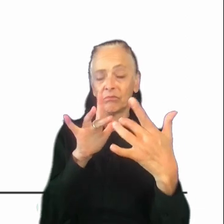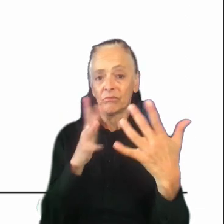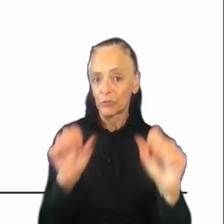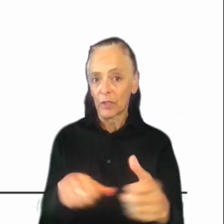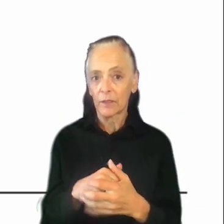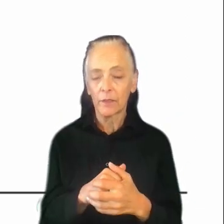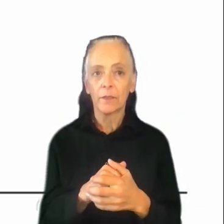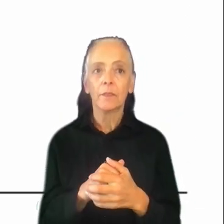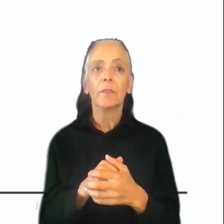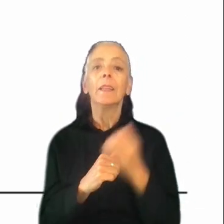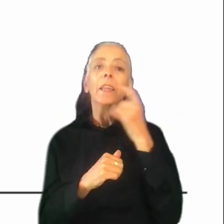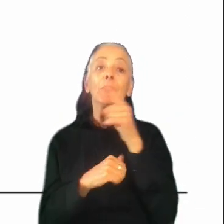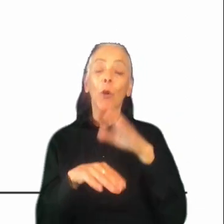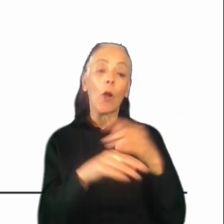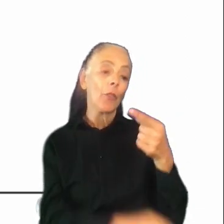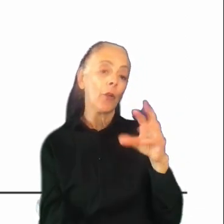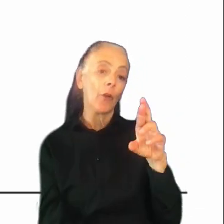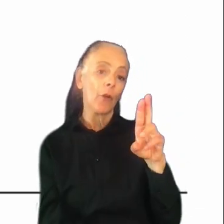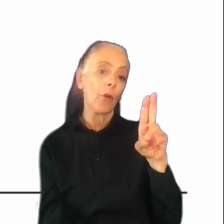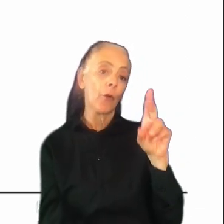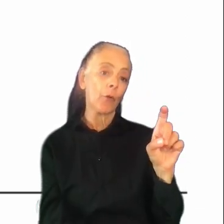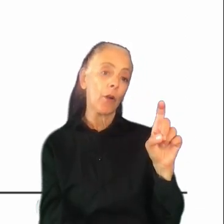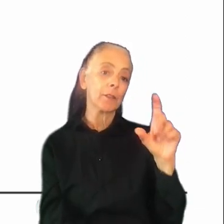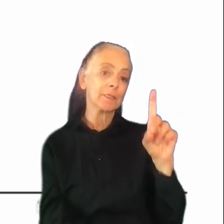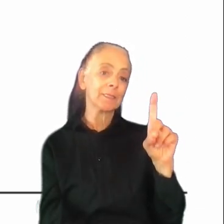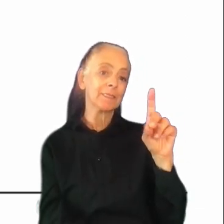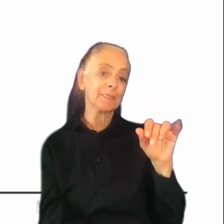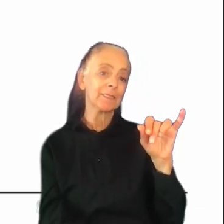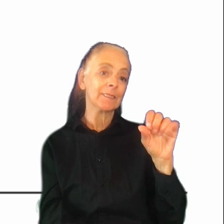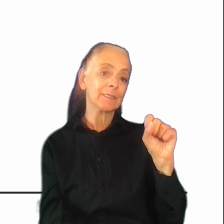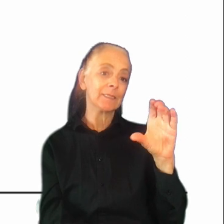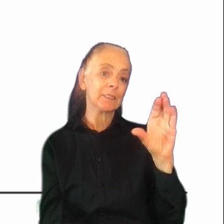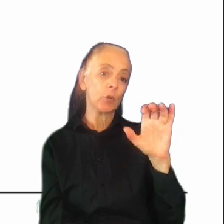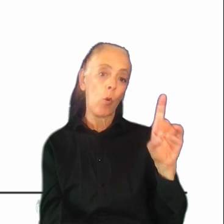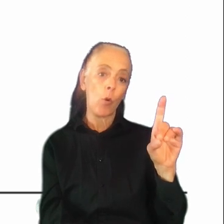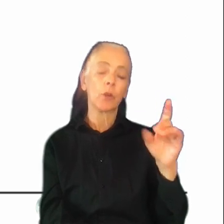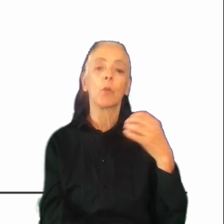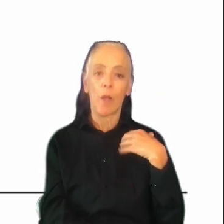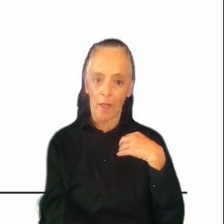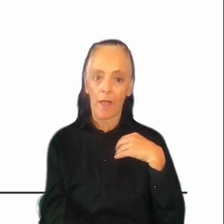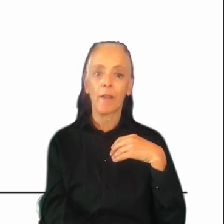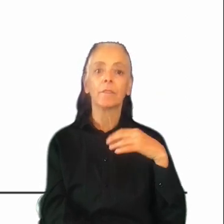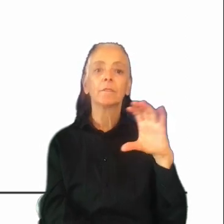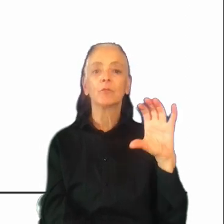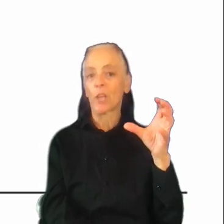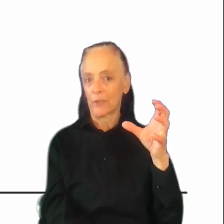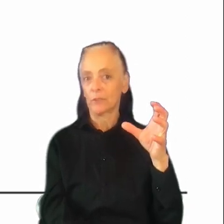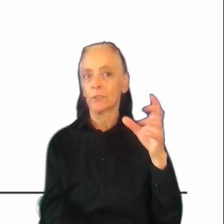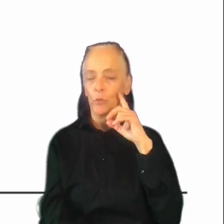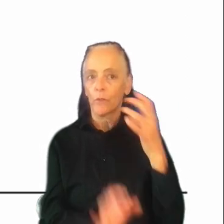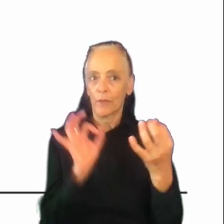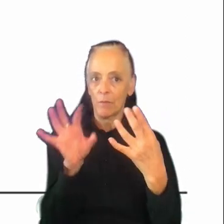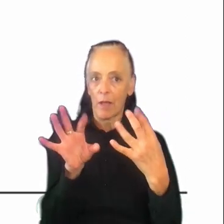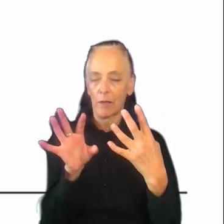if you're on the grux discord i think there are channels there where people can give feedback and and i know the community is always happy to do